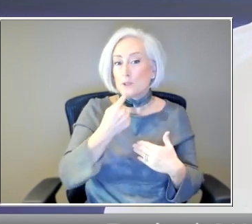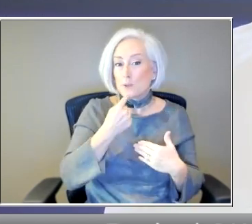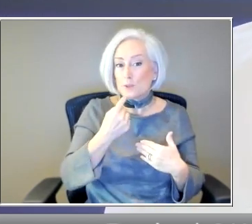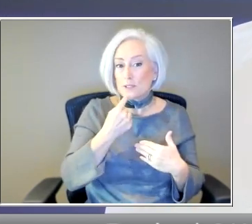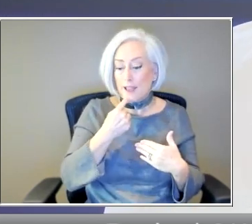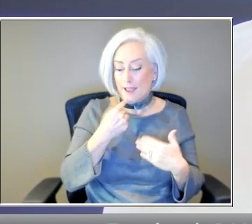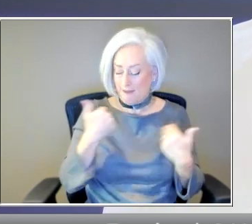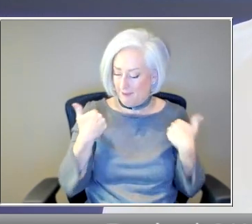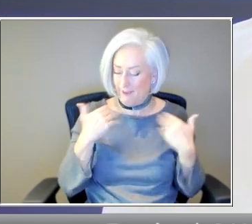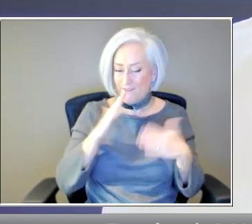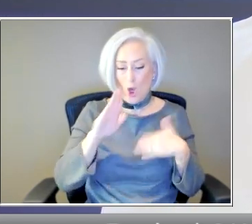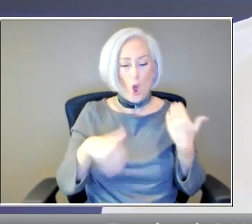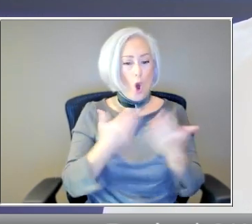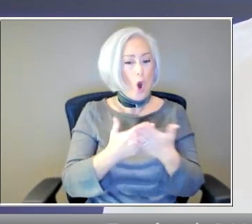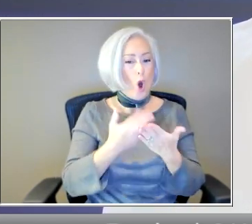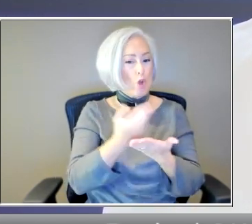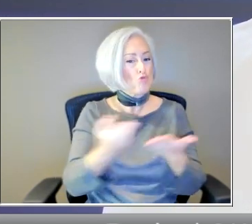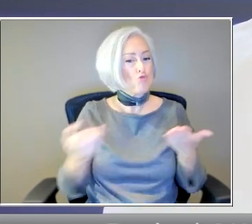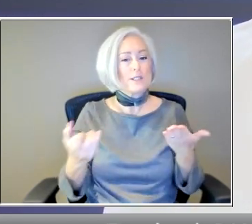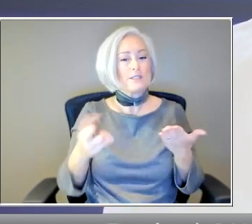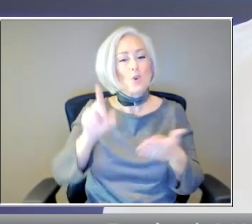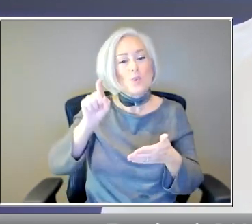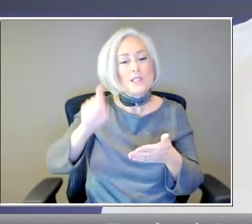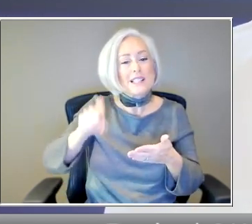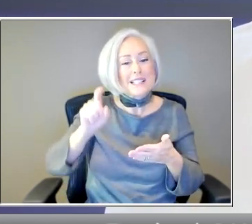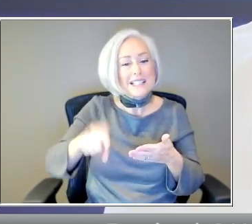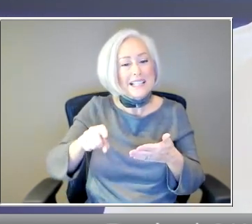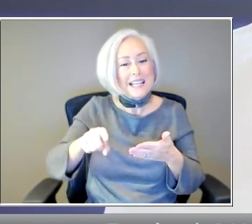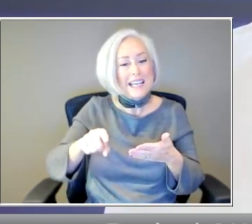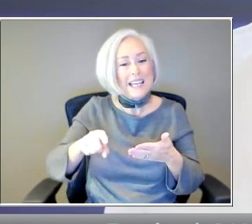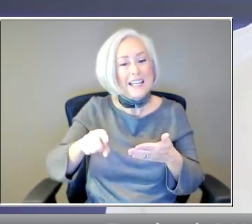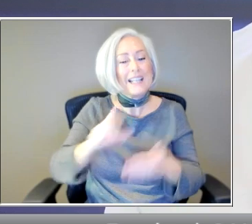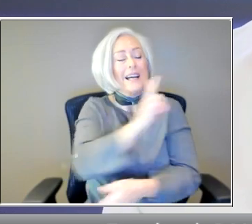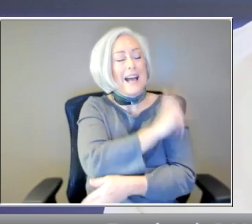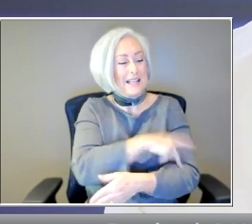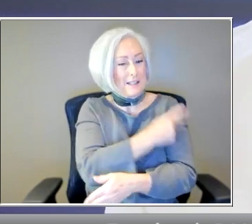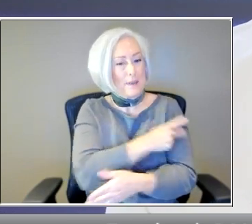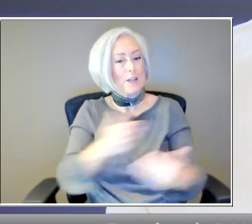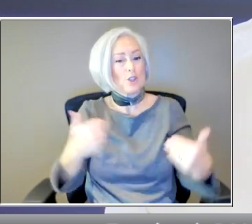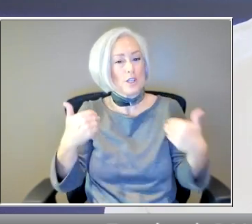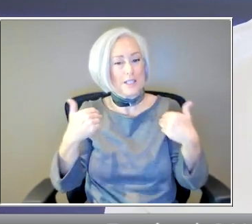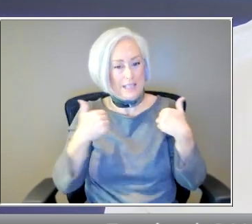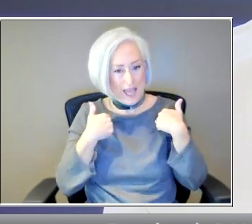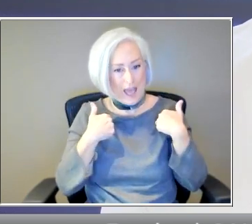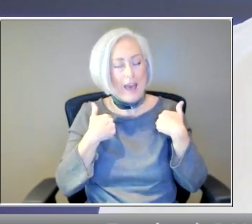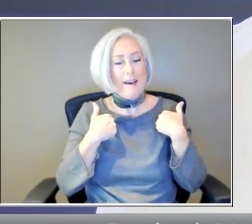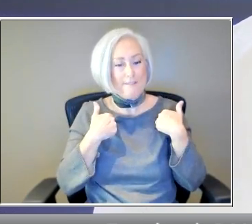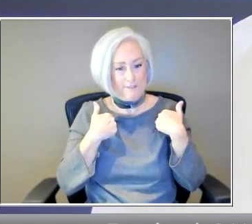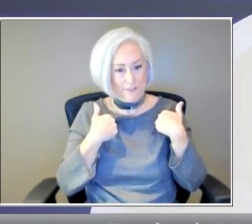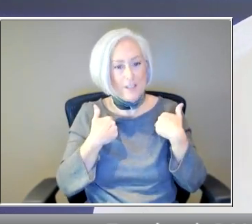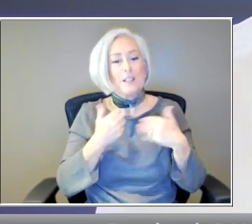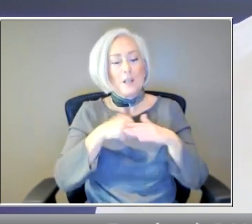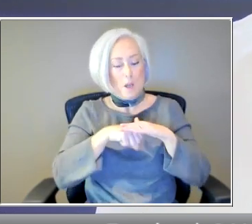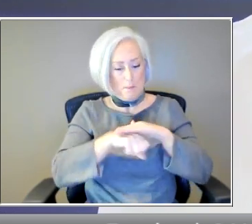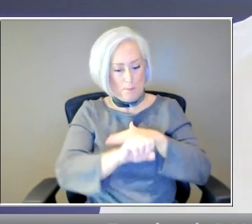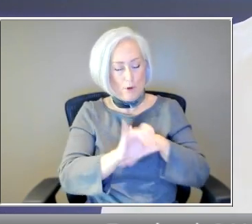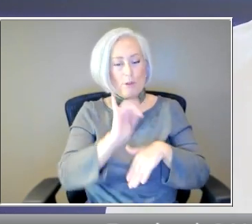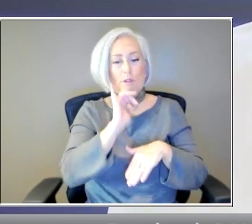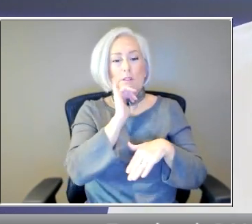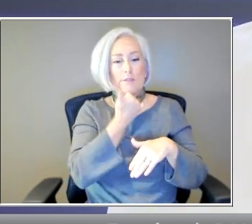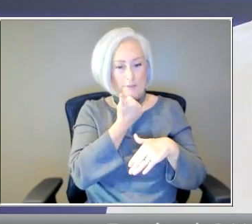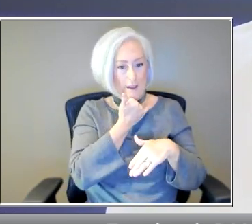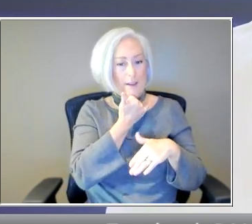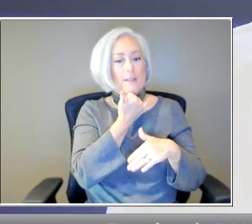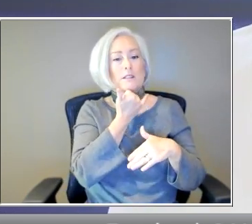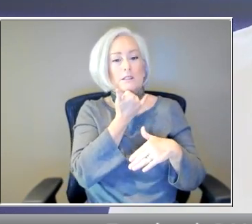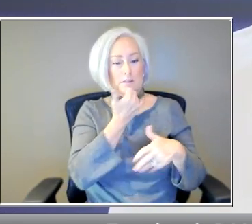resources that anyone could need as a patient with congenital heart disease available here at the health system, and with a really robust